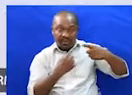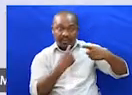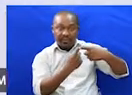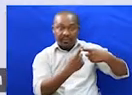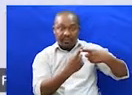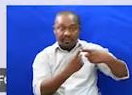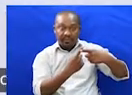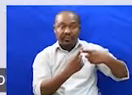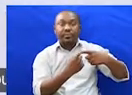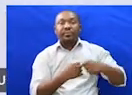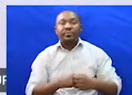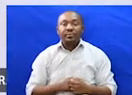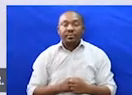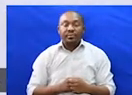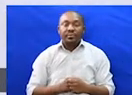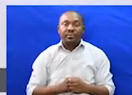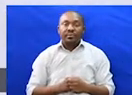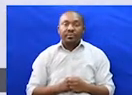objectives.